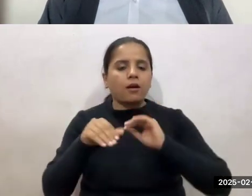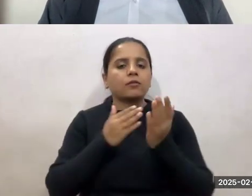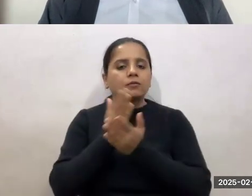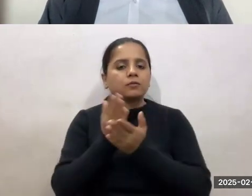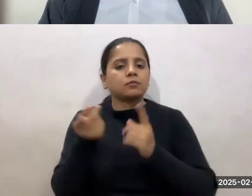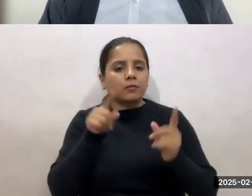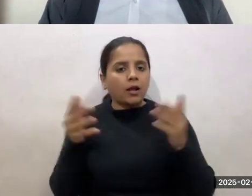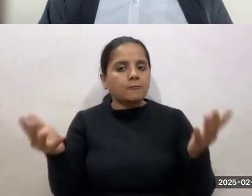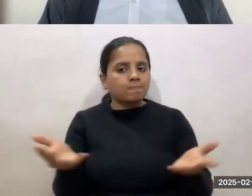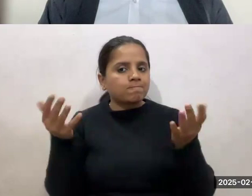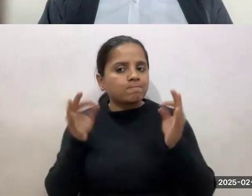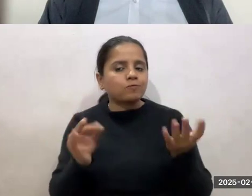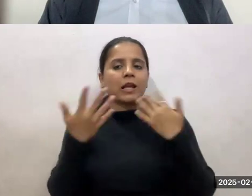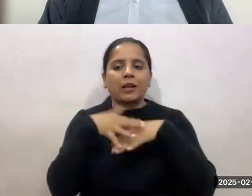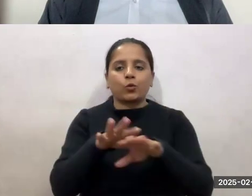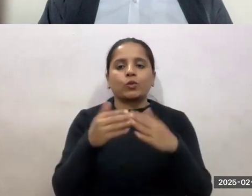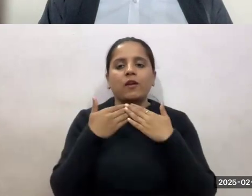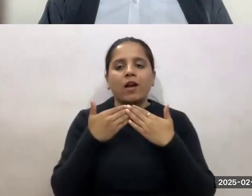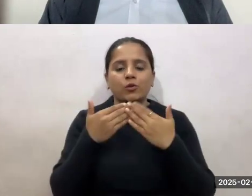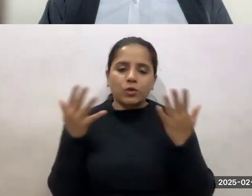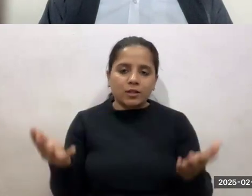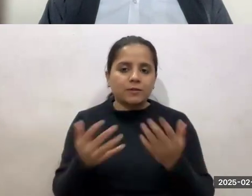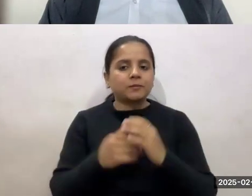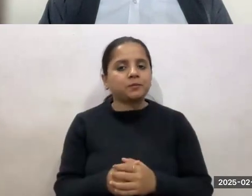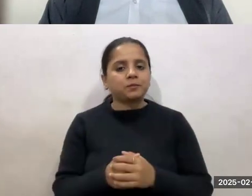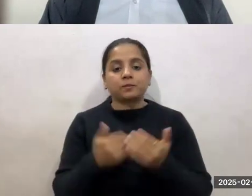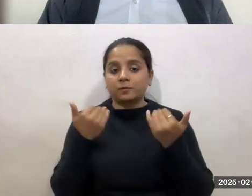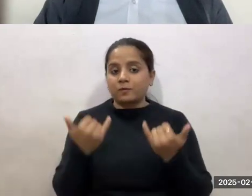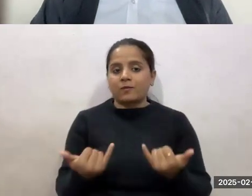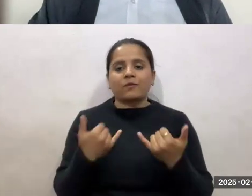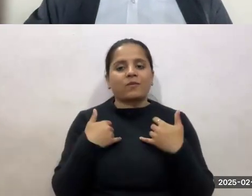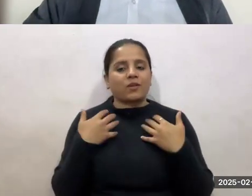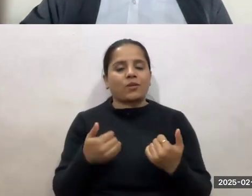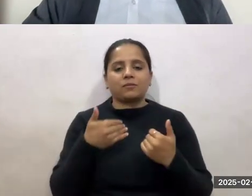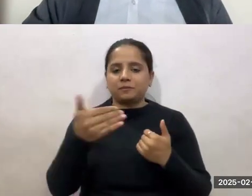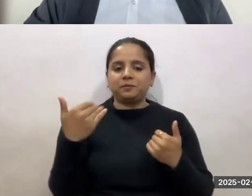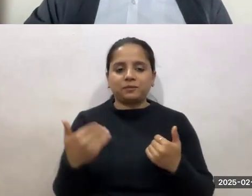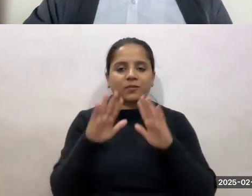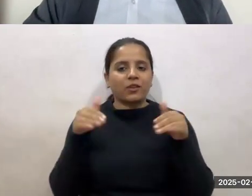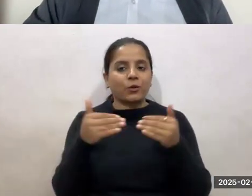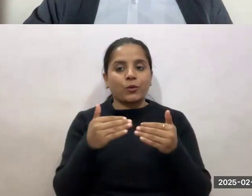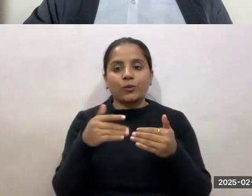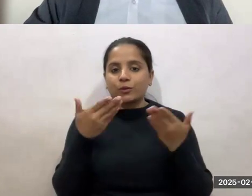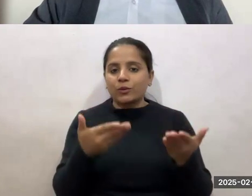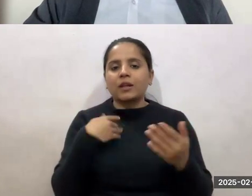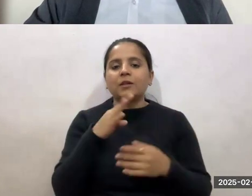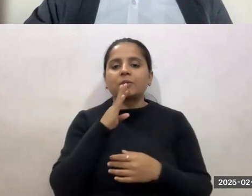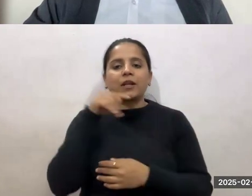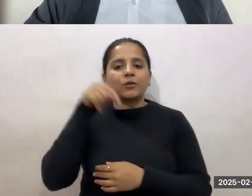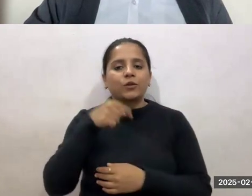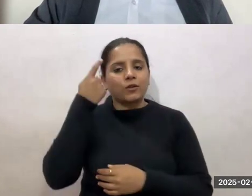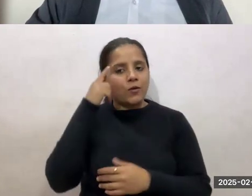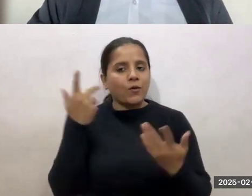that foster inclusive education. So, with that, let me then introduce to you our speakers for